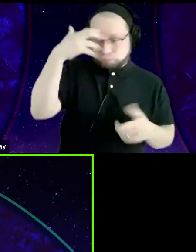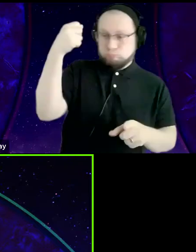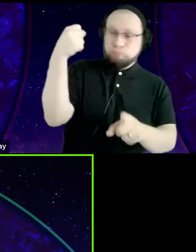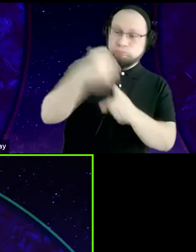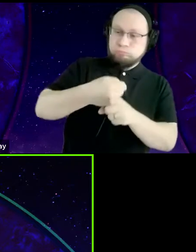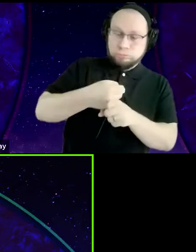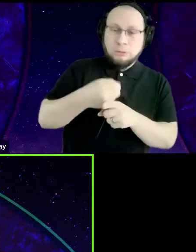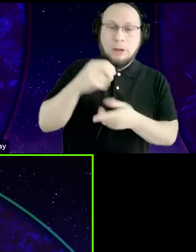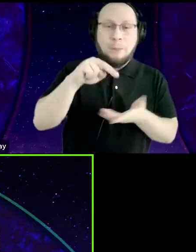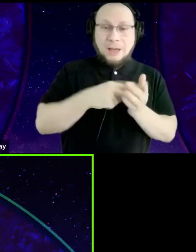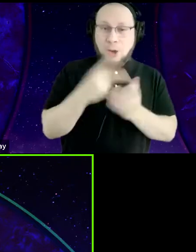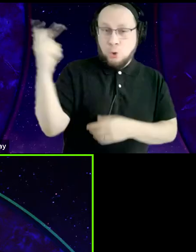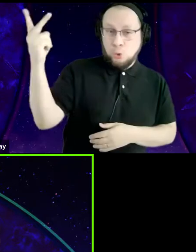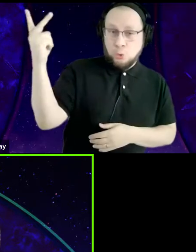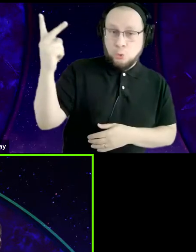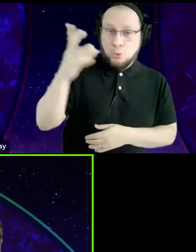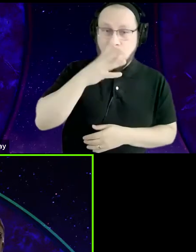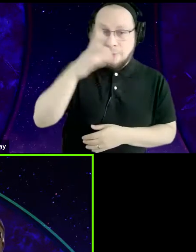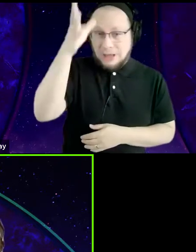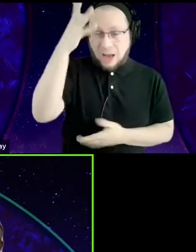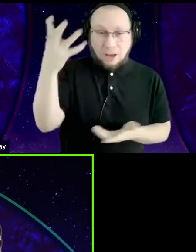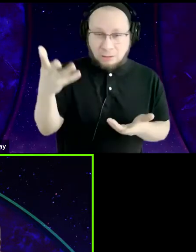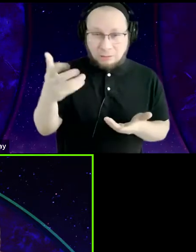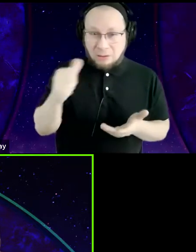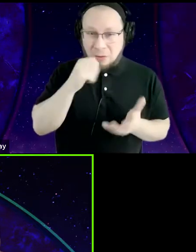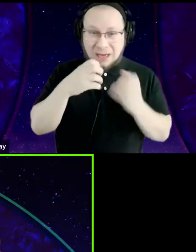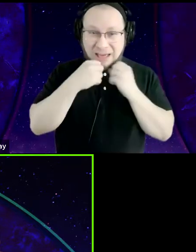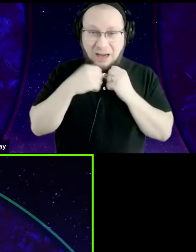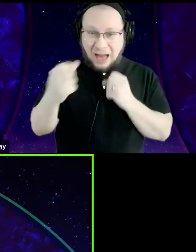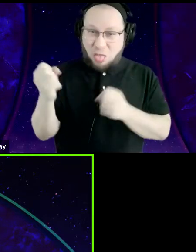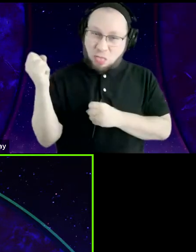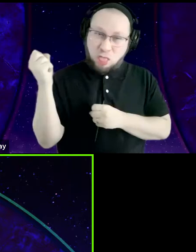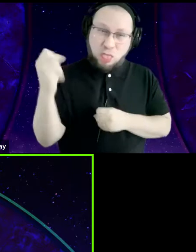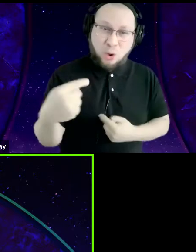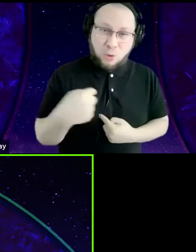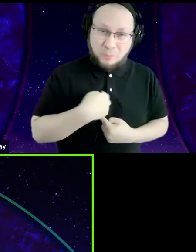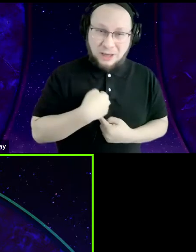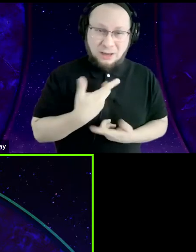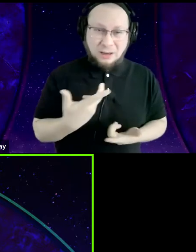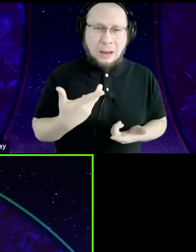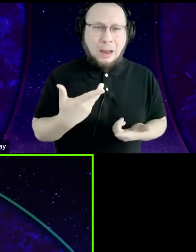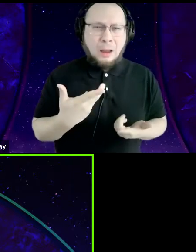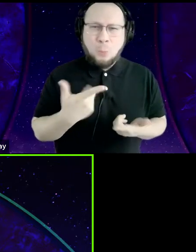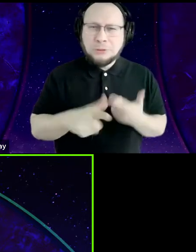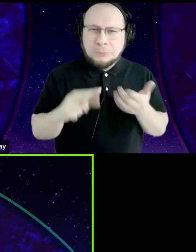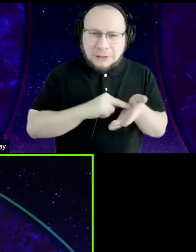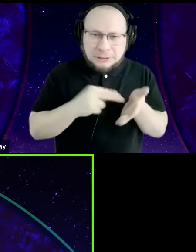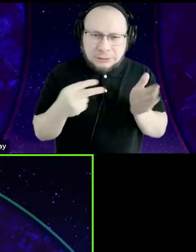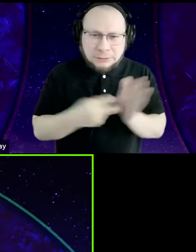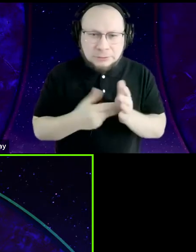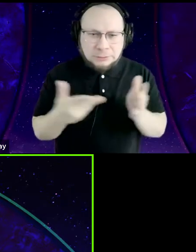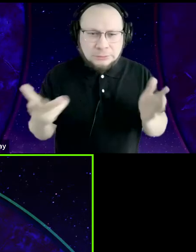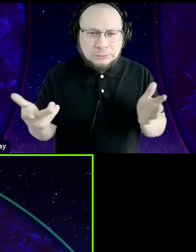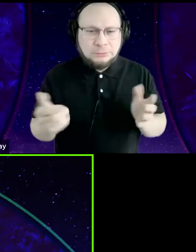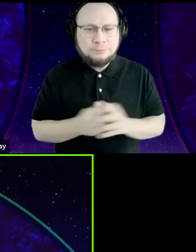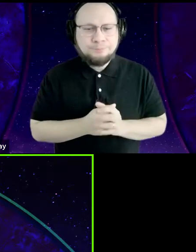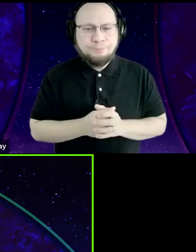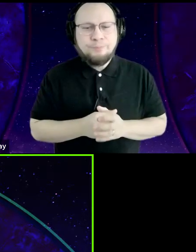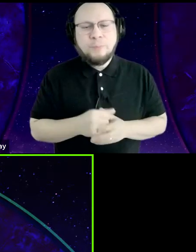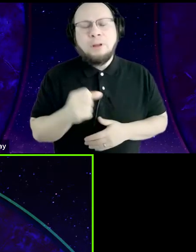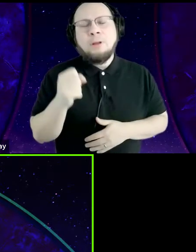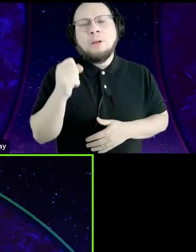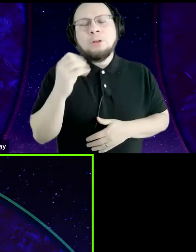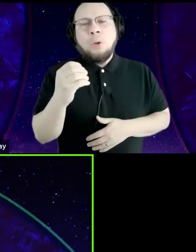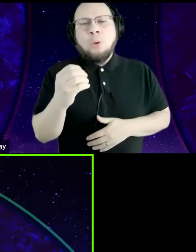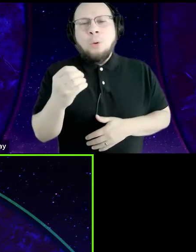if those relationships can discard you? So I healed from all